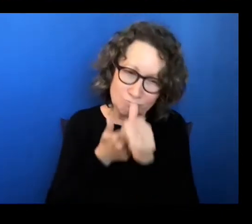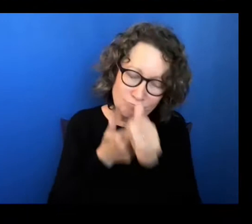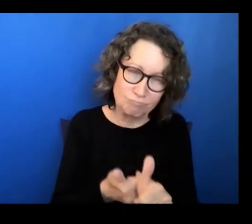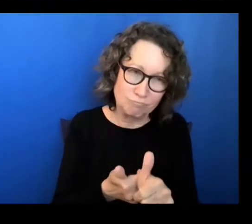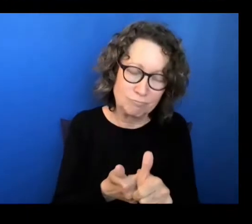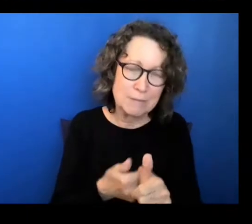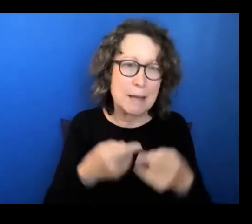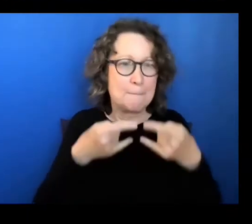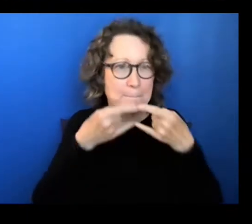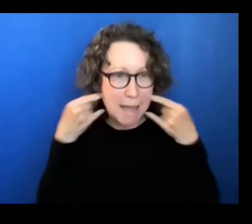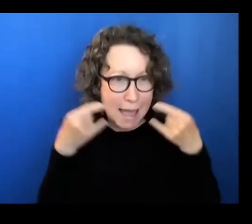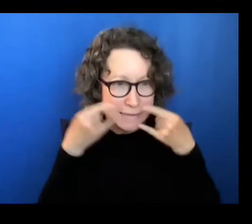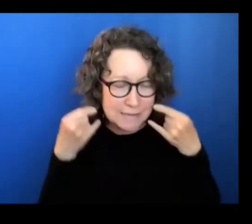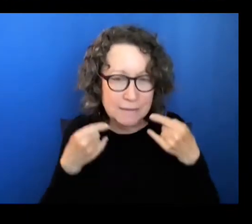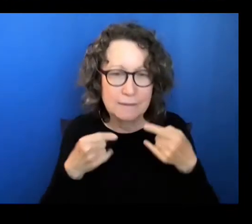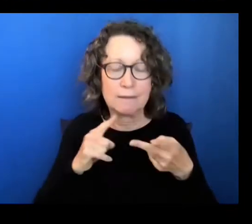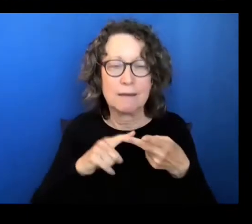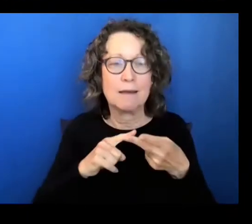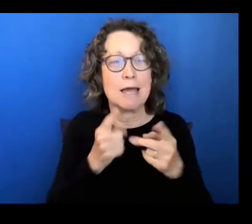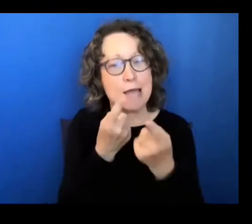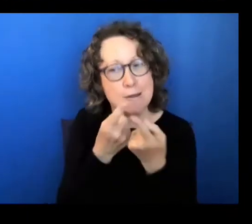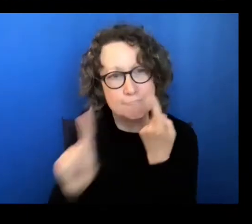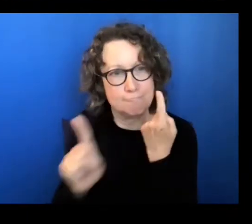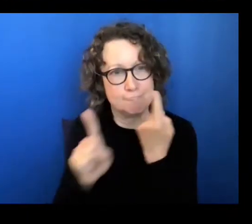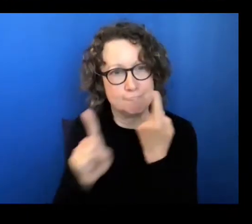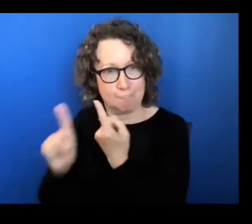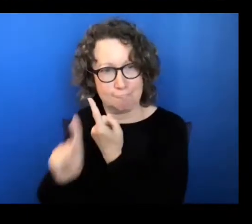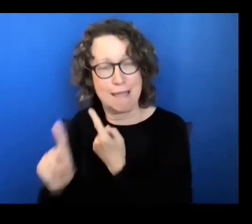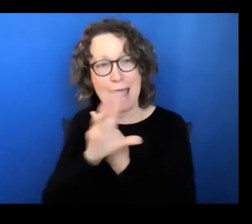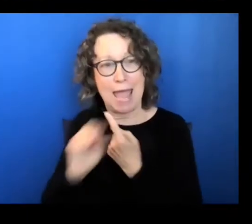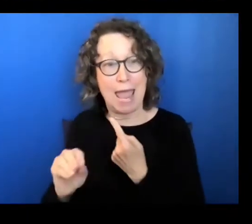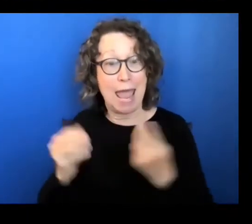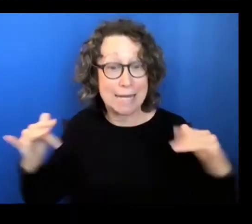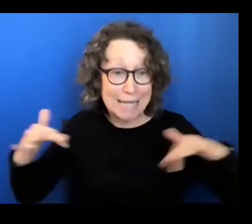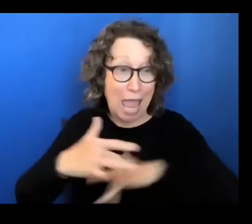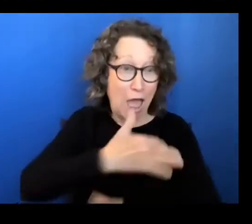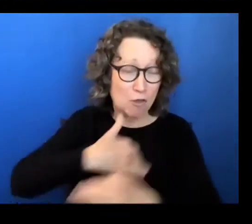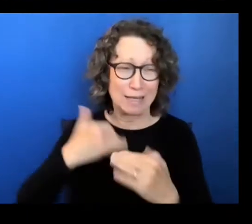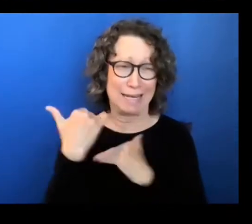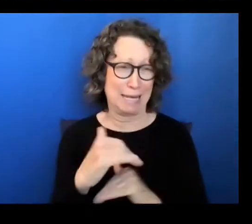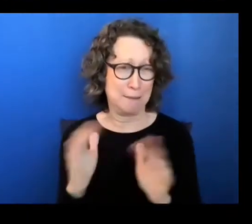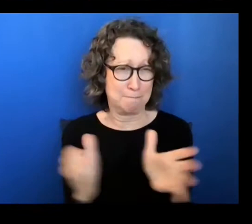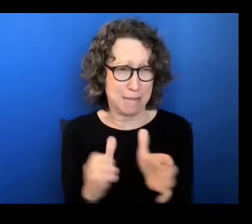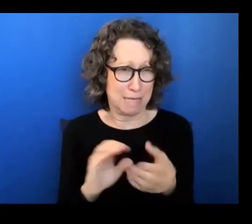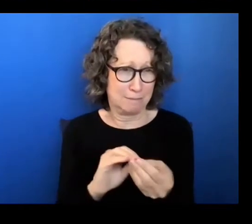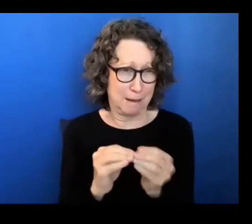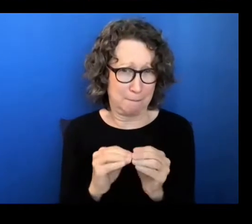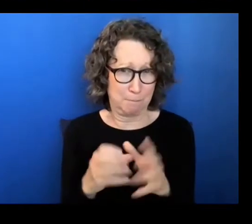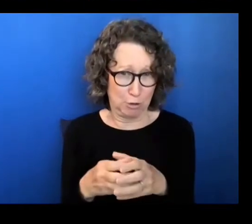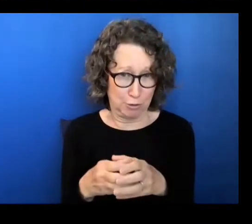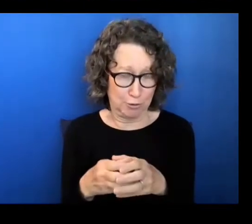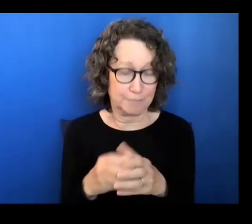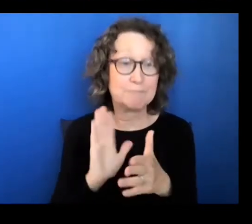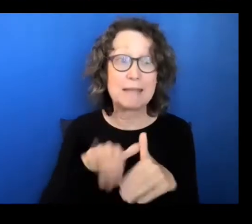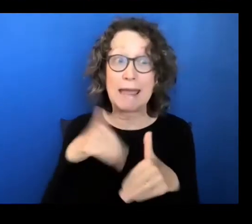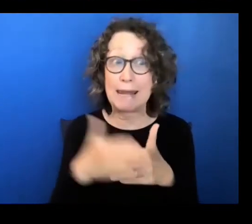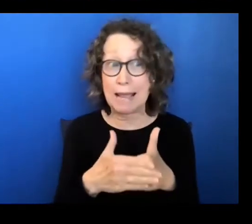the masking, the social distancing, and limit gatherings. Next.